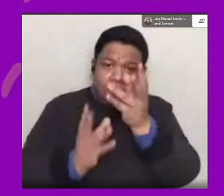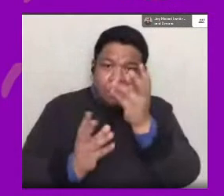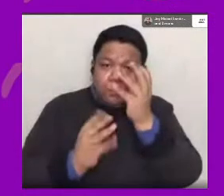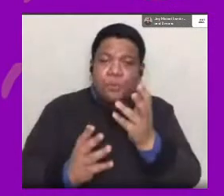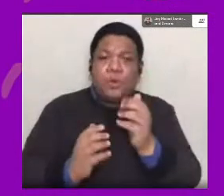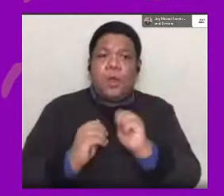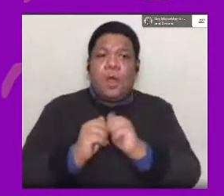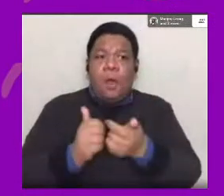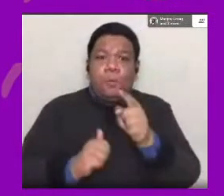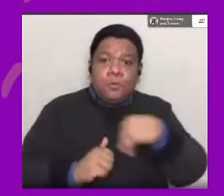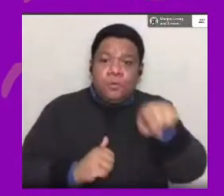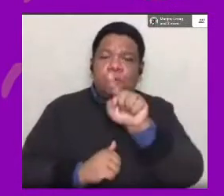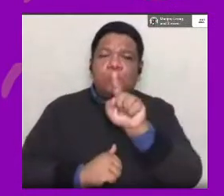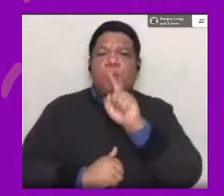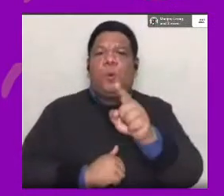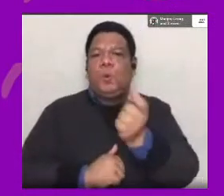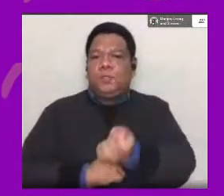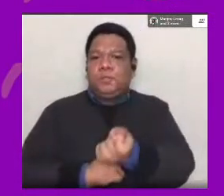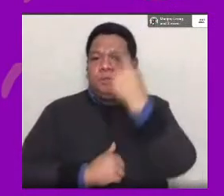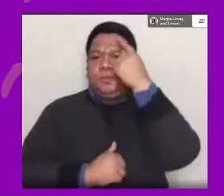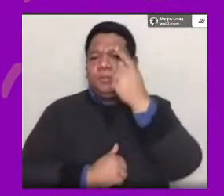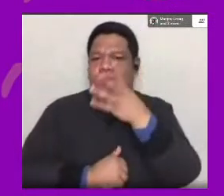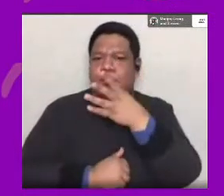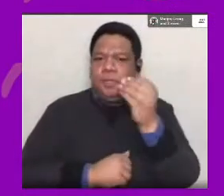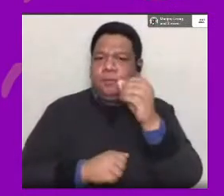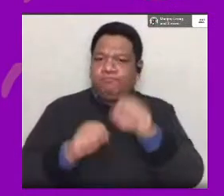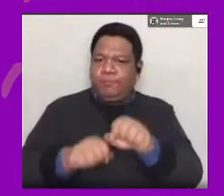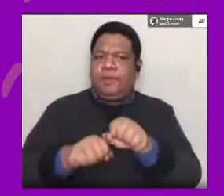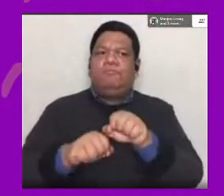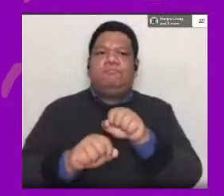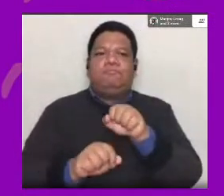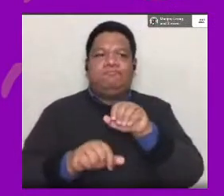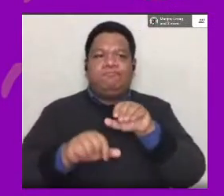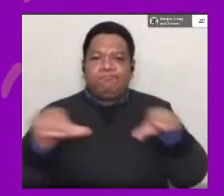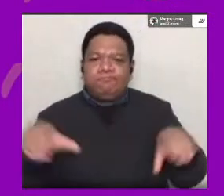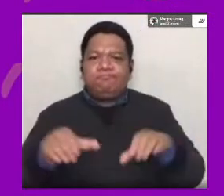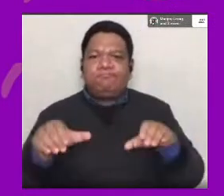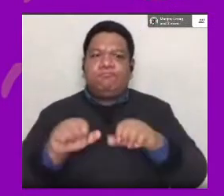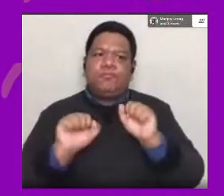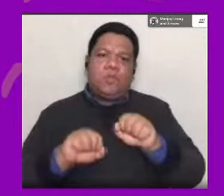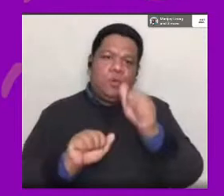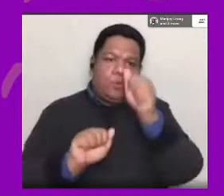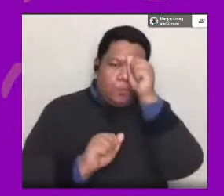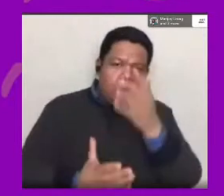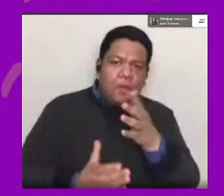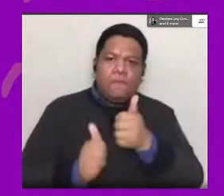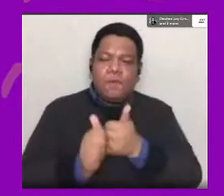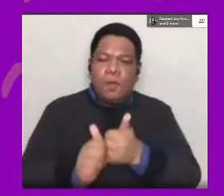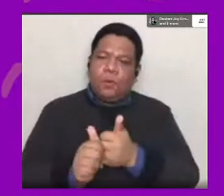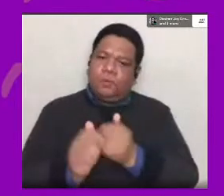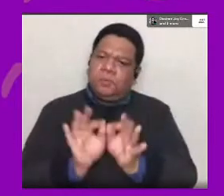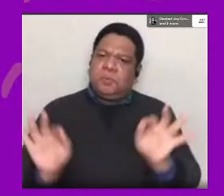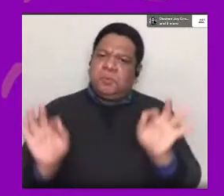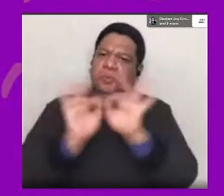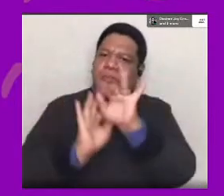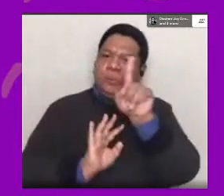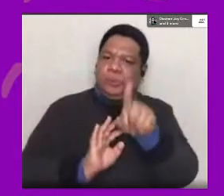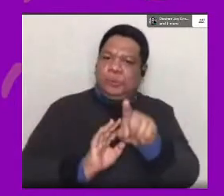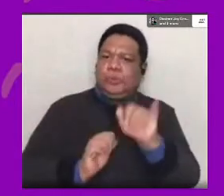ways they truly understand and act on? This is a very important question. Next slide,